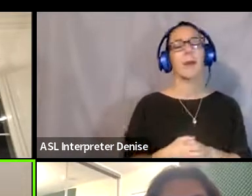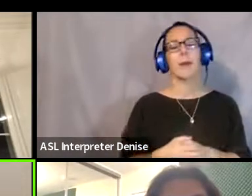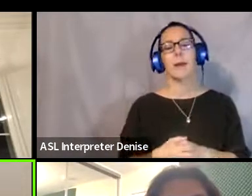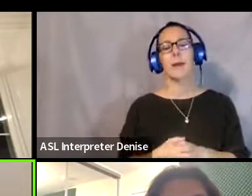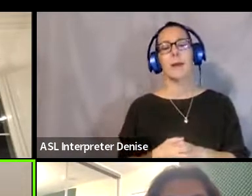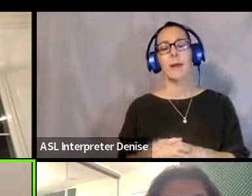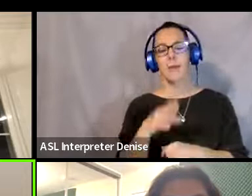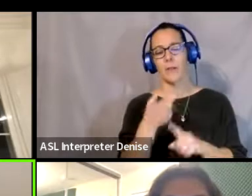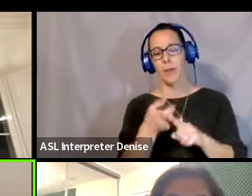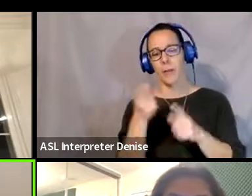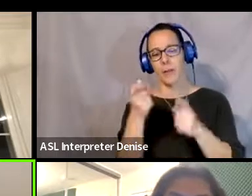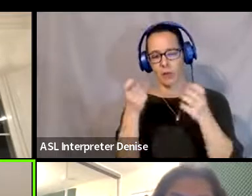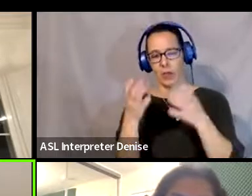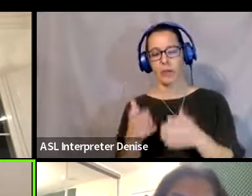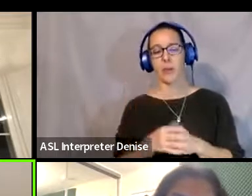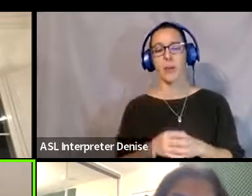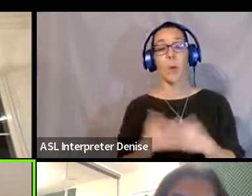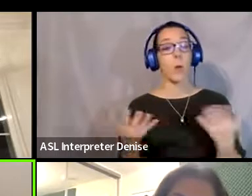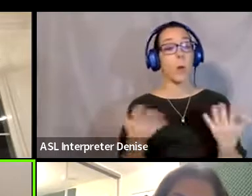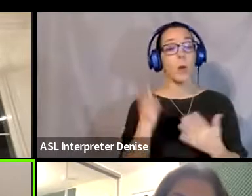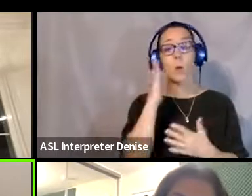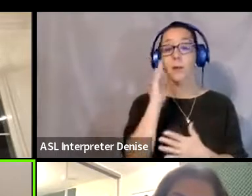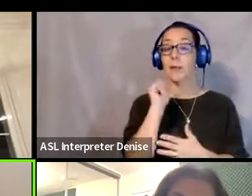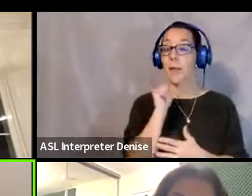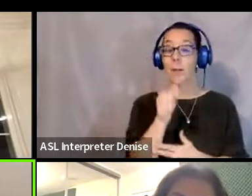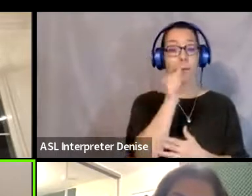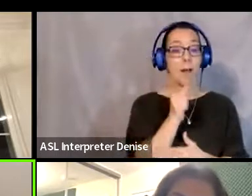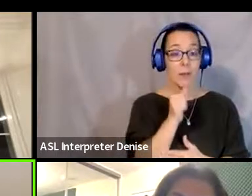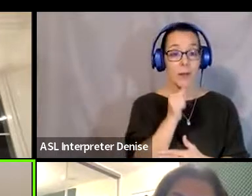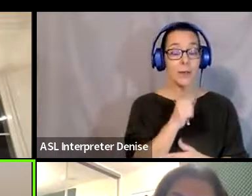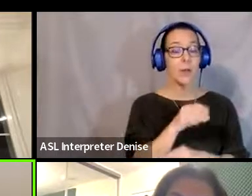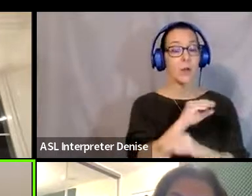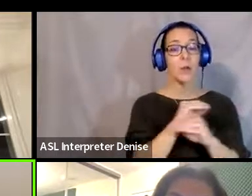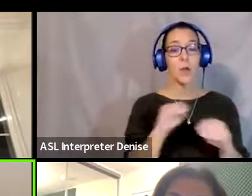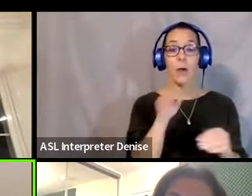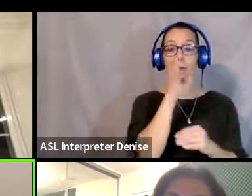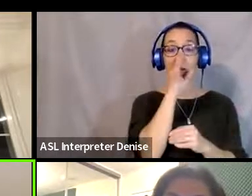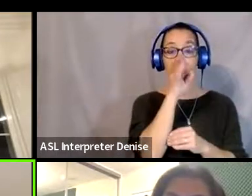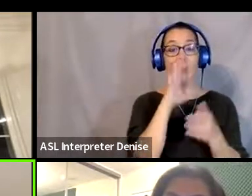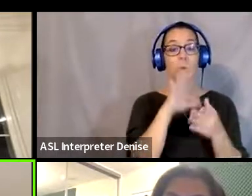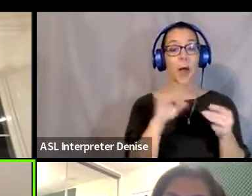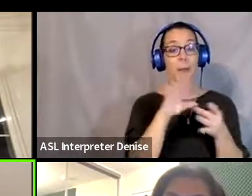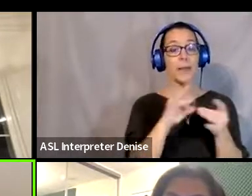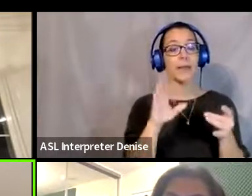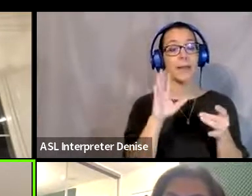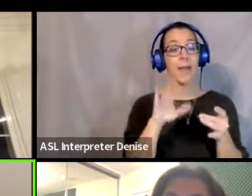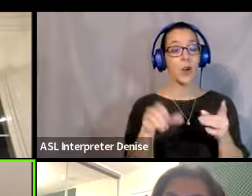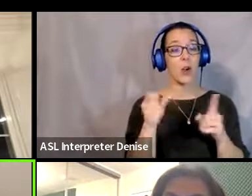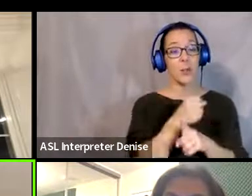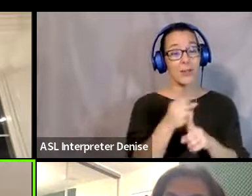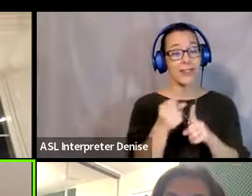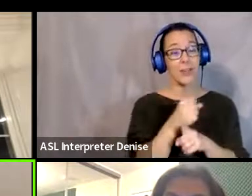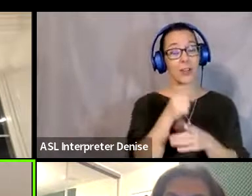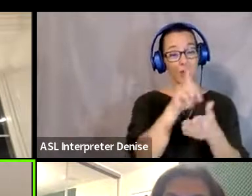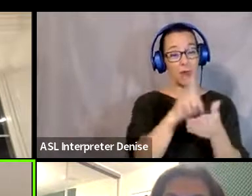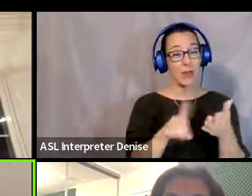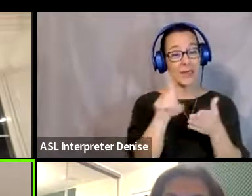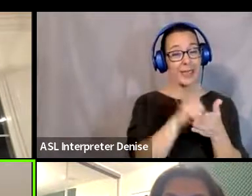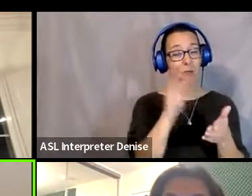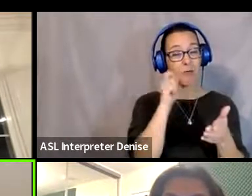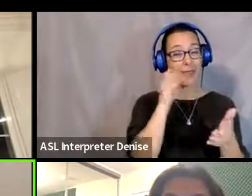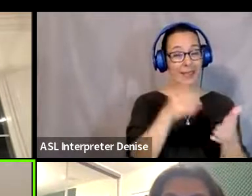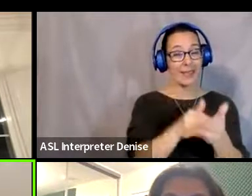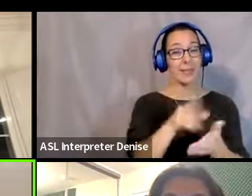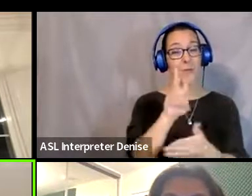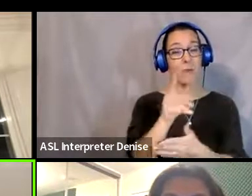following. The following conduct will not be tolerated. Any verbal comments that are deemed abusive, discriminating, threatening, racist,